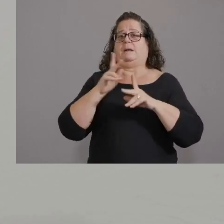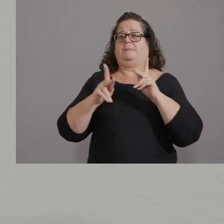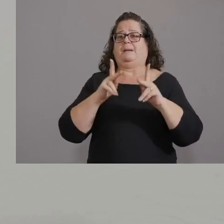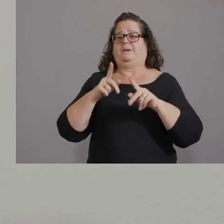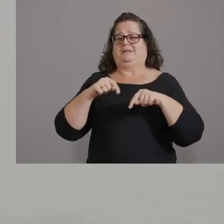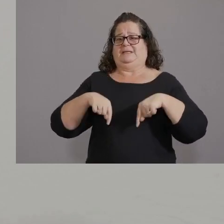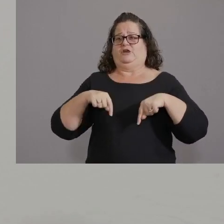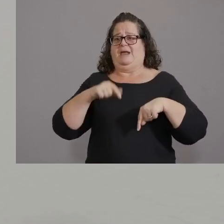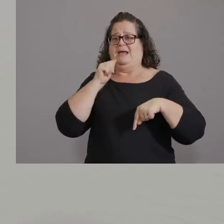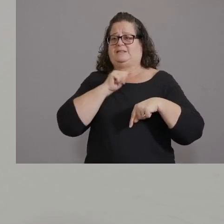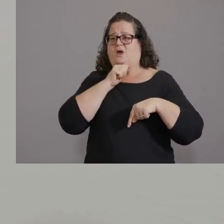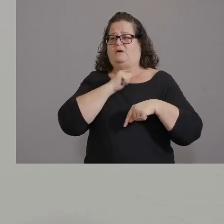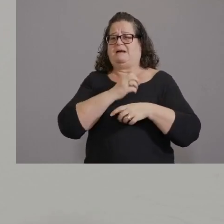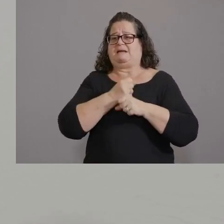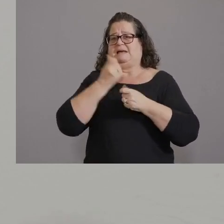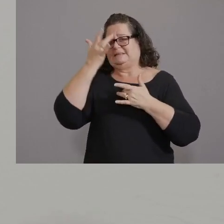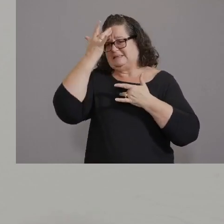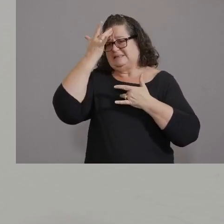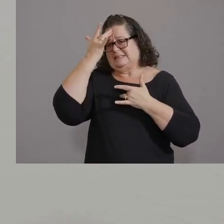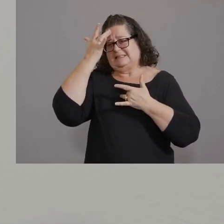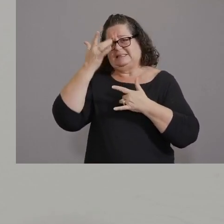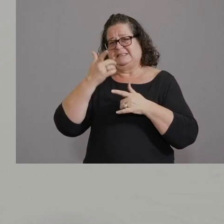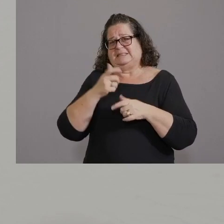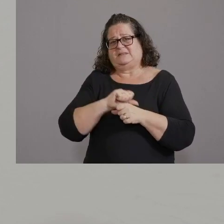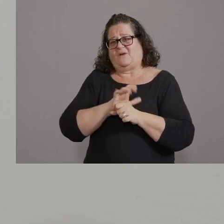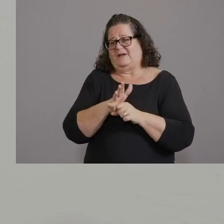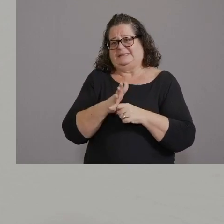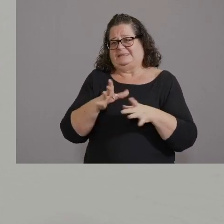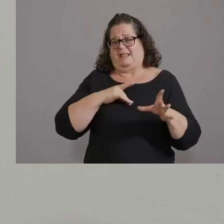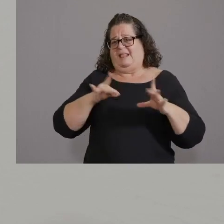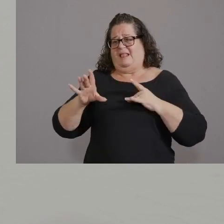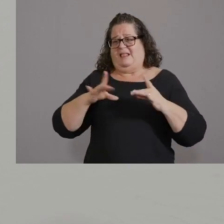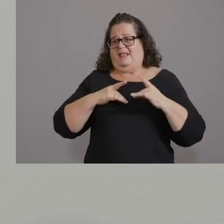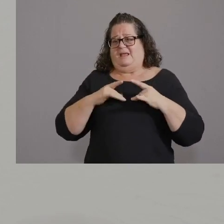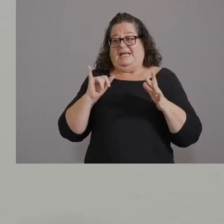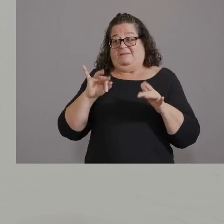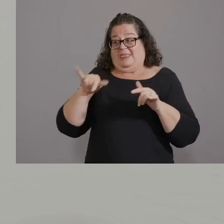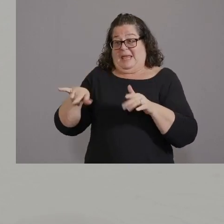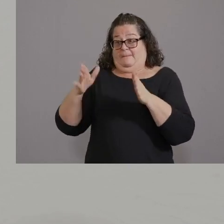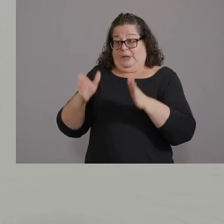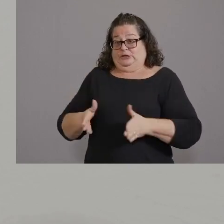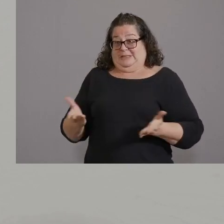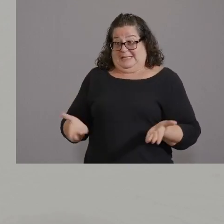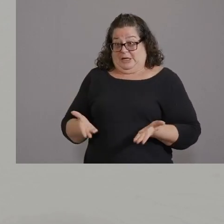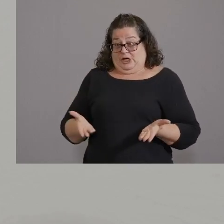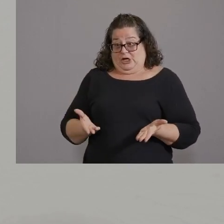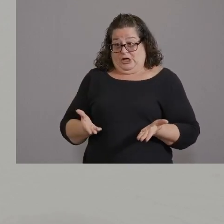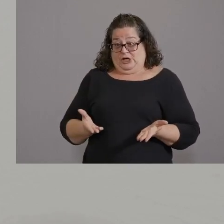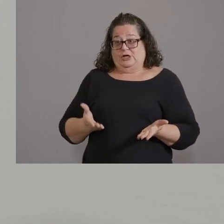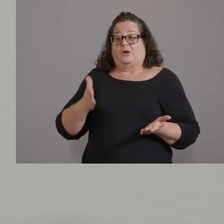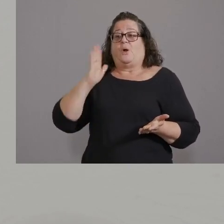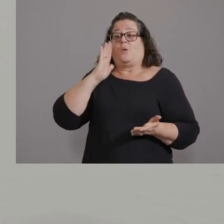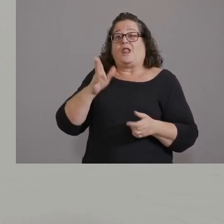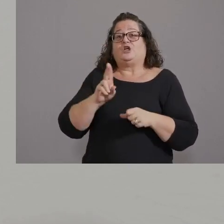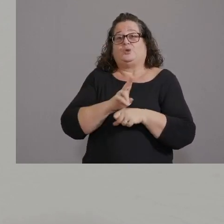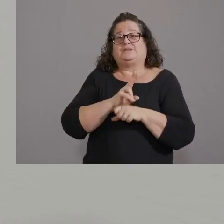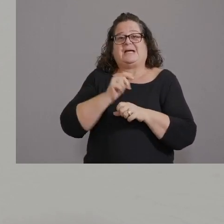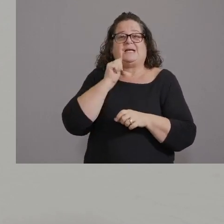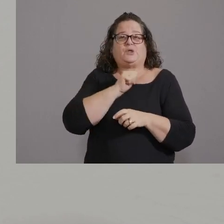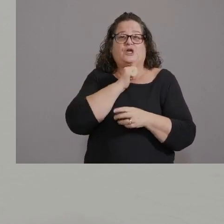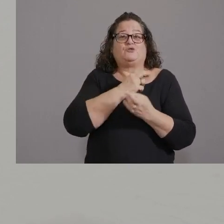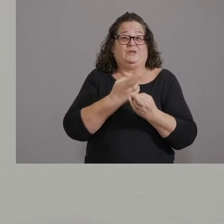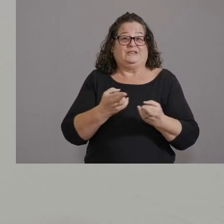that end. But if they are here, they will be using Arizona resources. And so we just want to make sure that everyone's protected so that we can